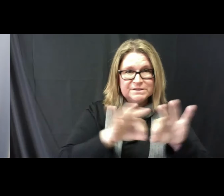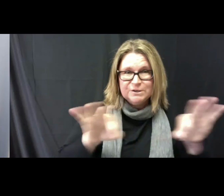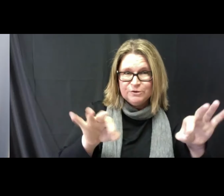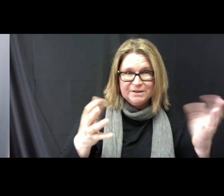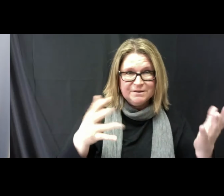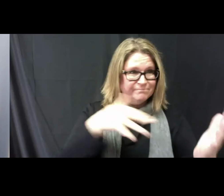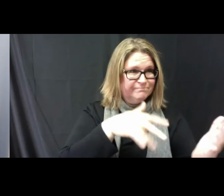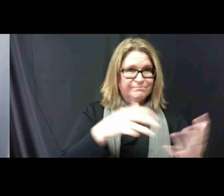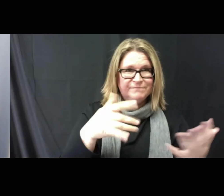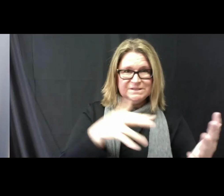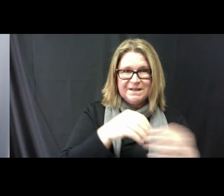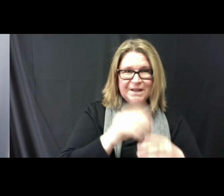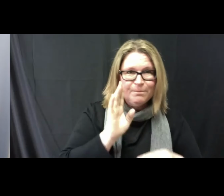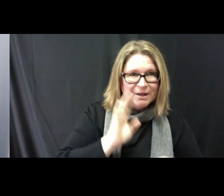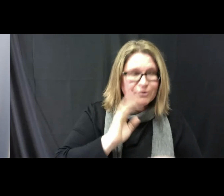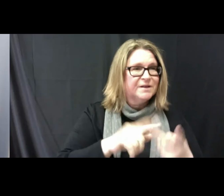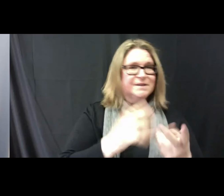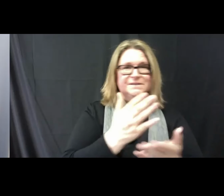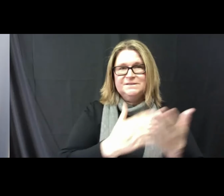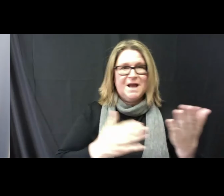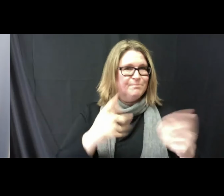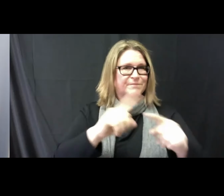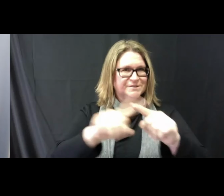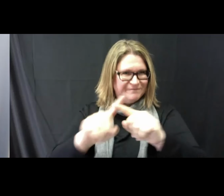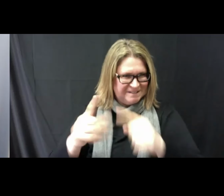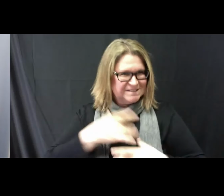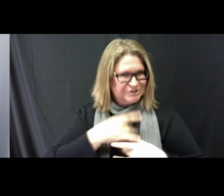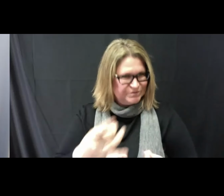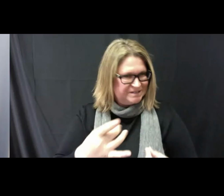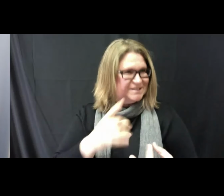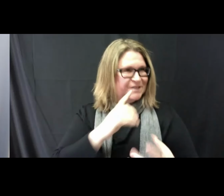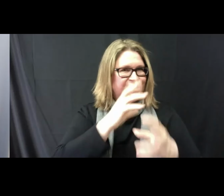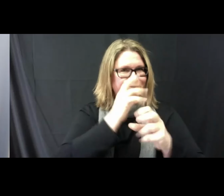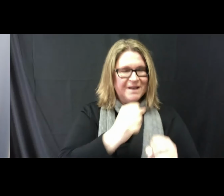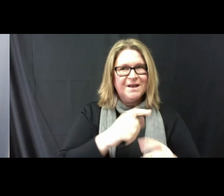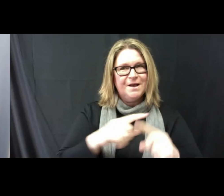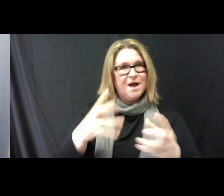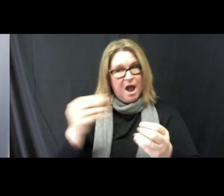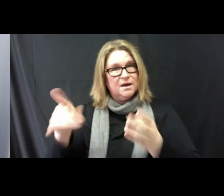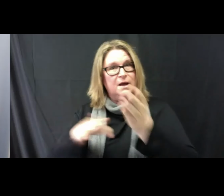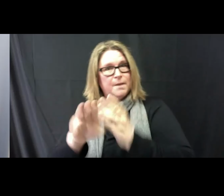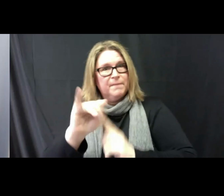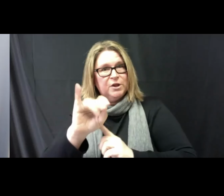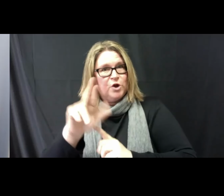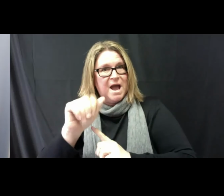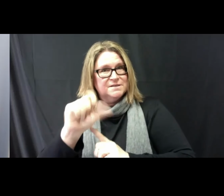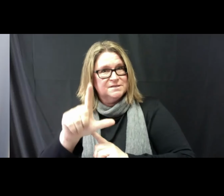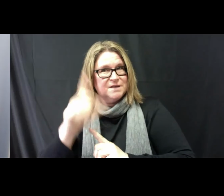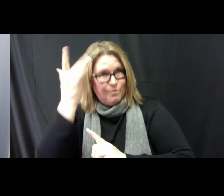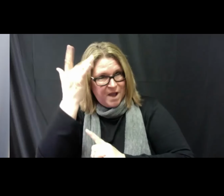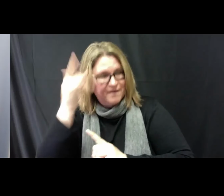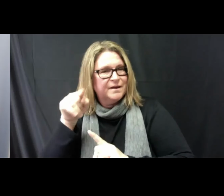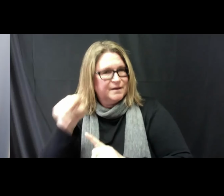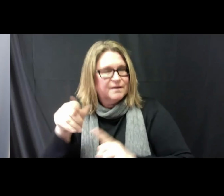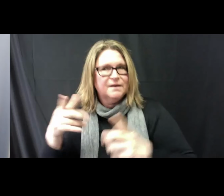students major in, they get a degree in beer, how to manufacture and grow beer and